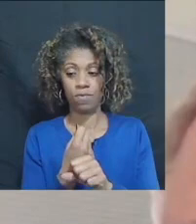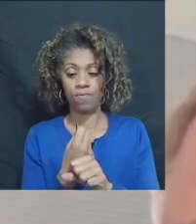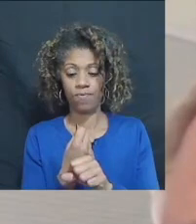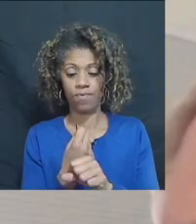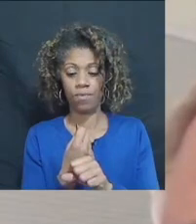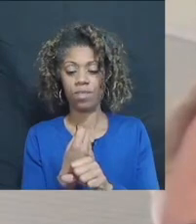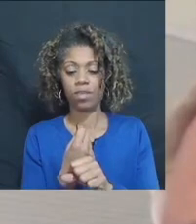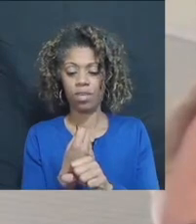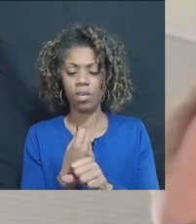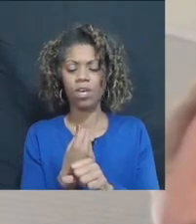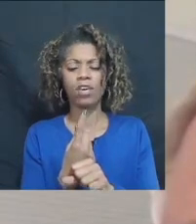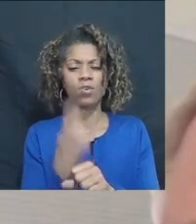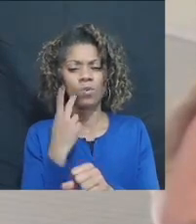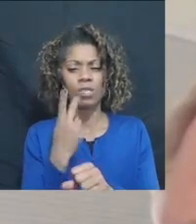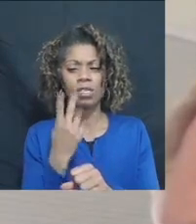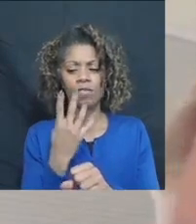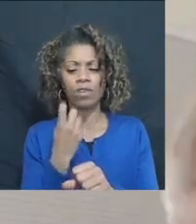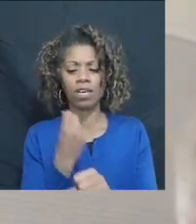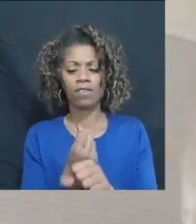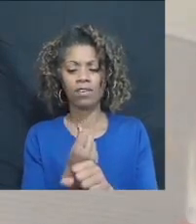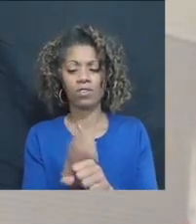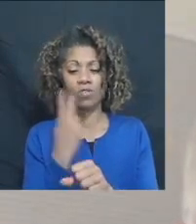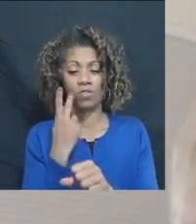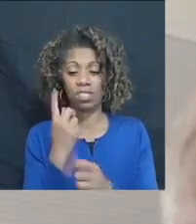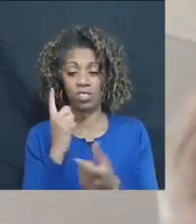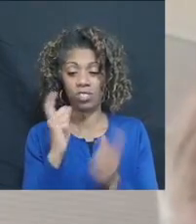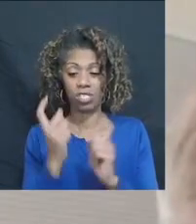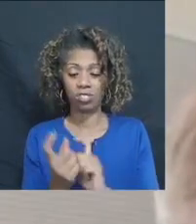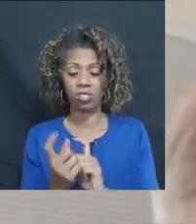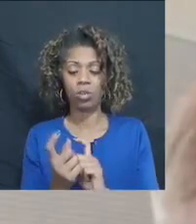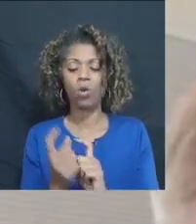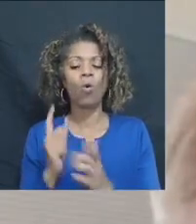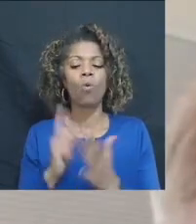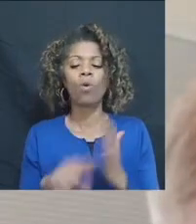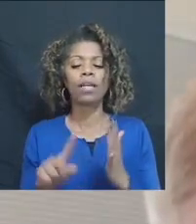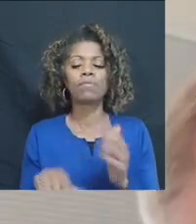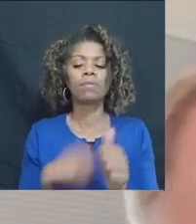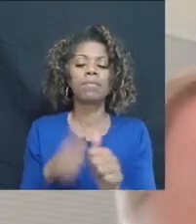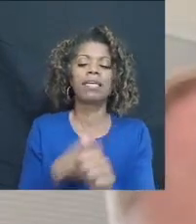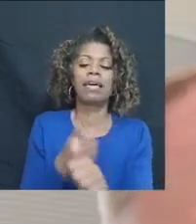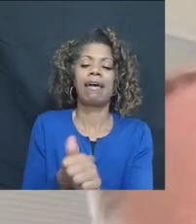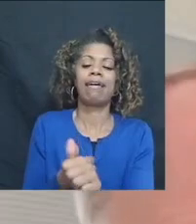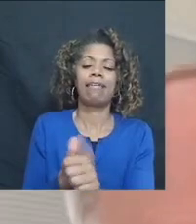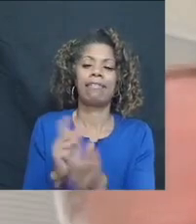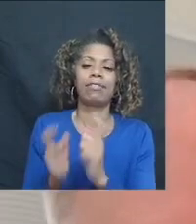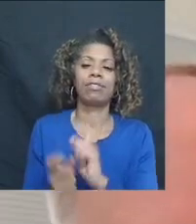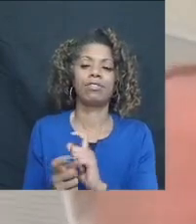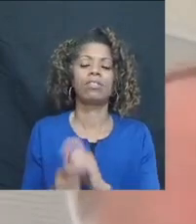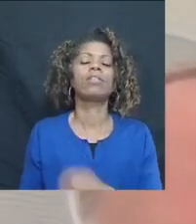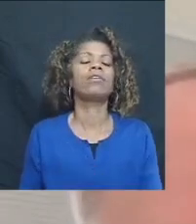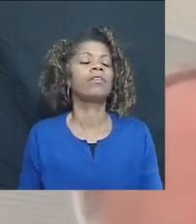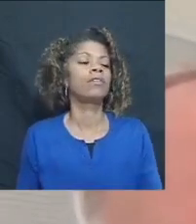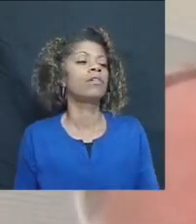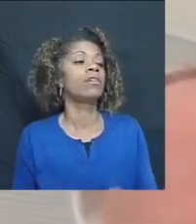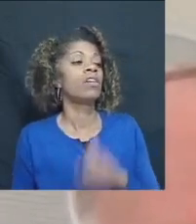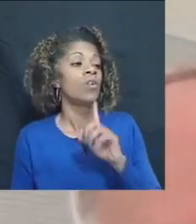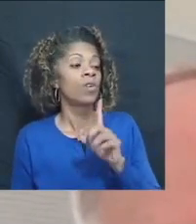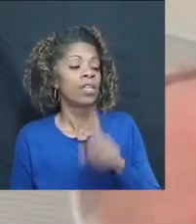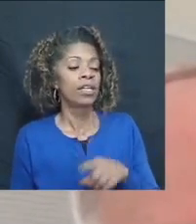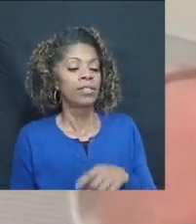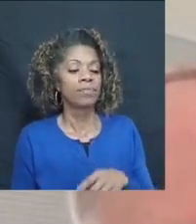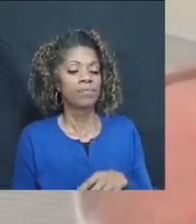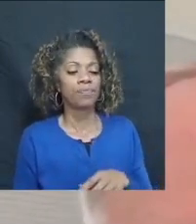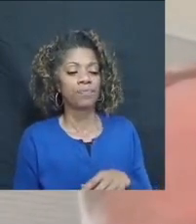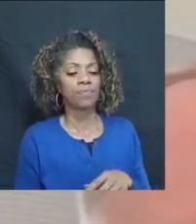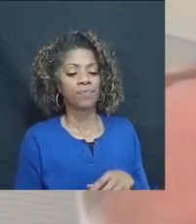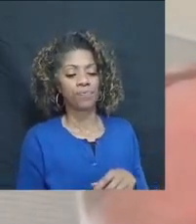changes? So we've been really undergoing quite a transformation at the foundation. It